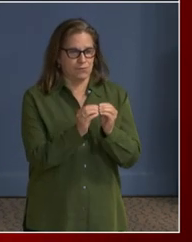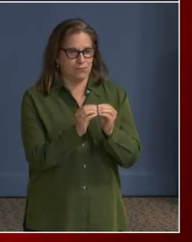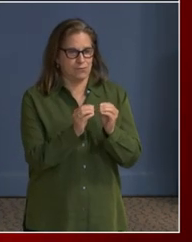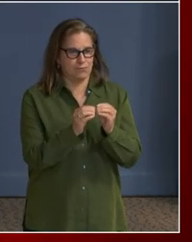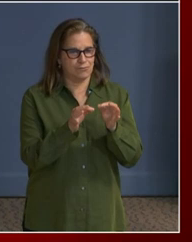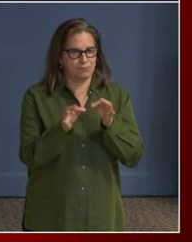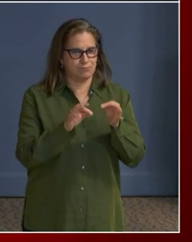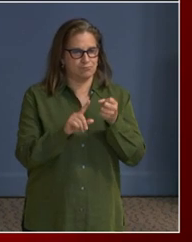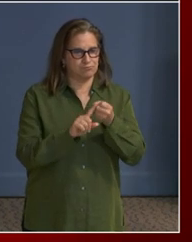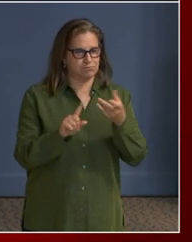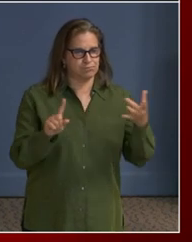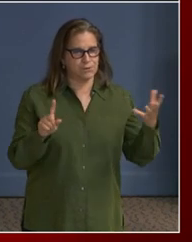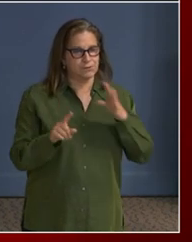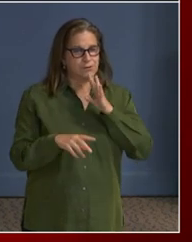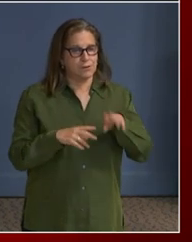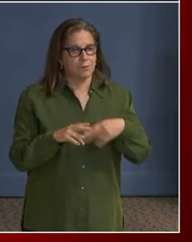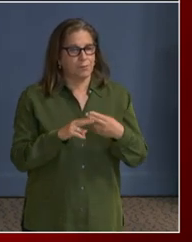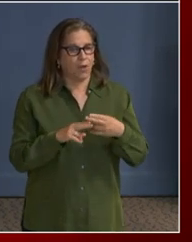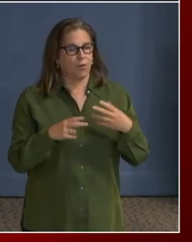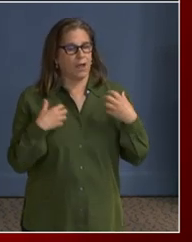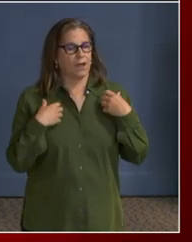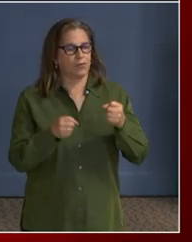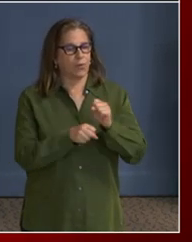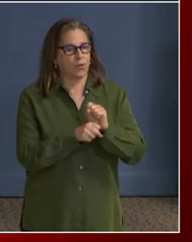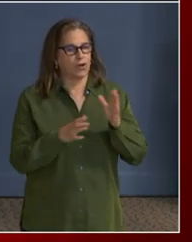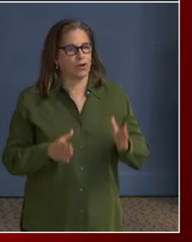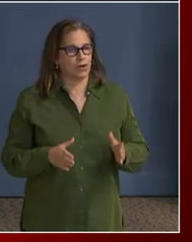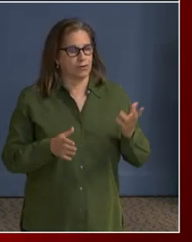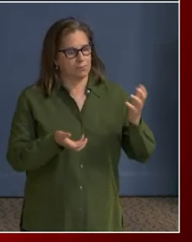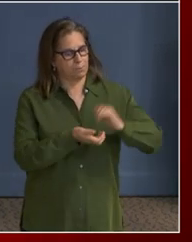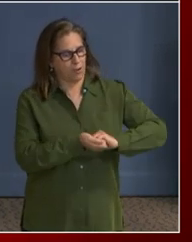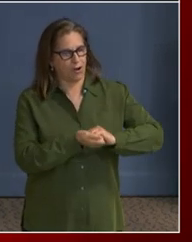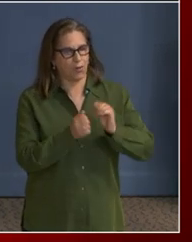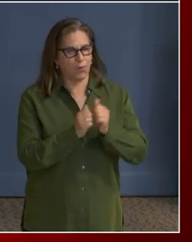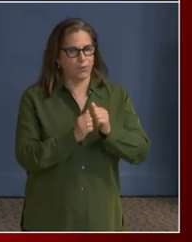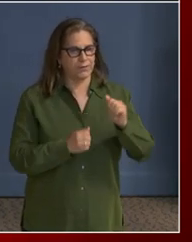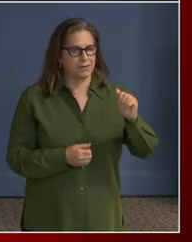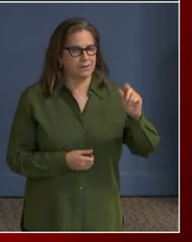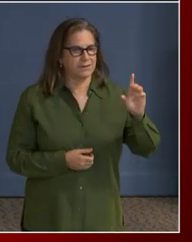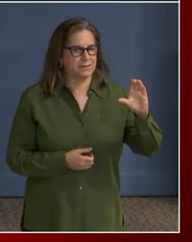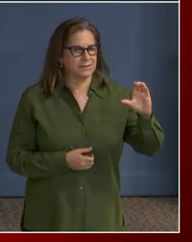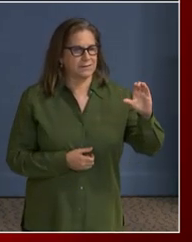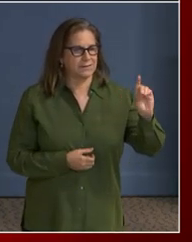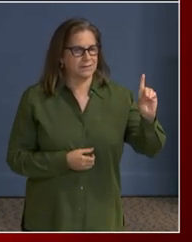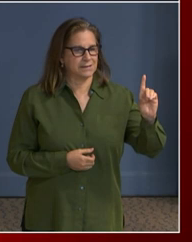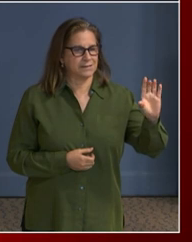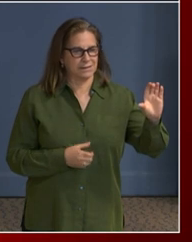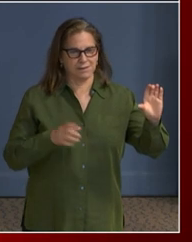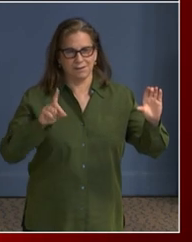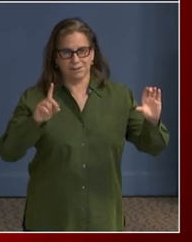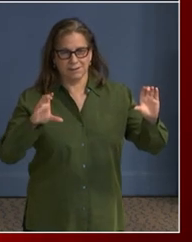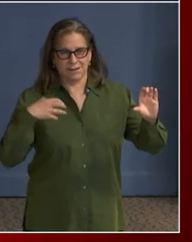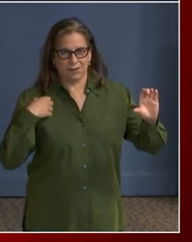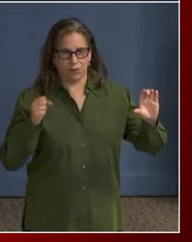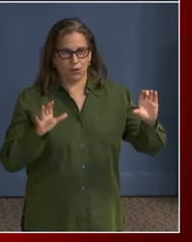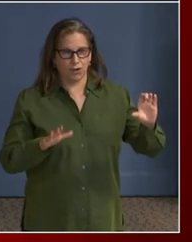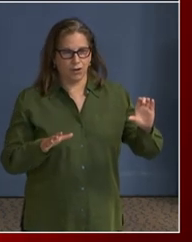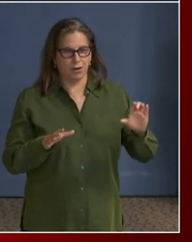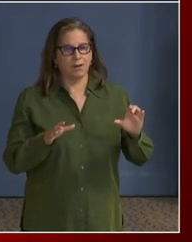working with the CDC to conduct a citywide serology survey.